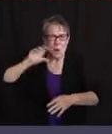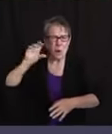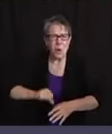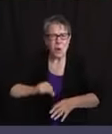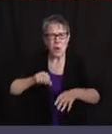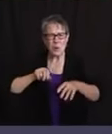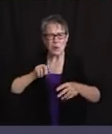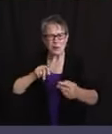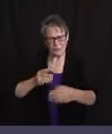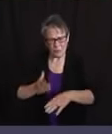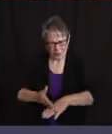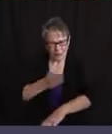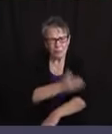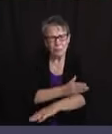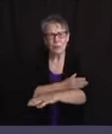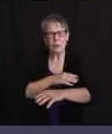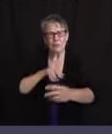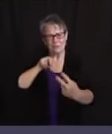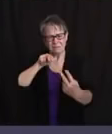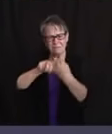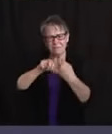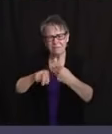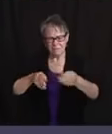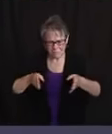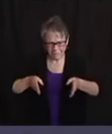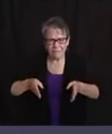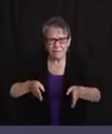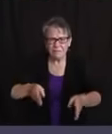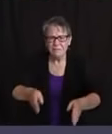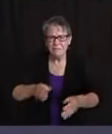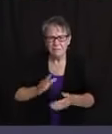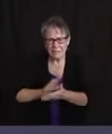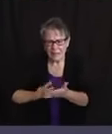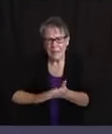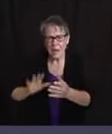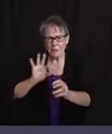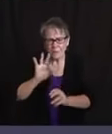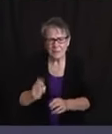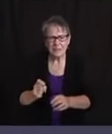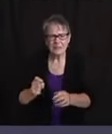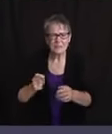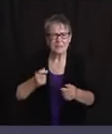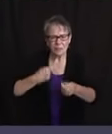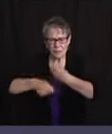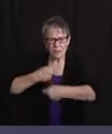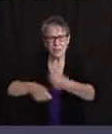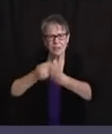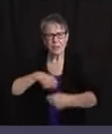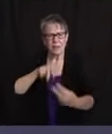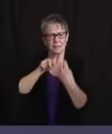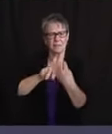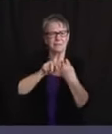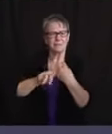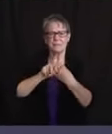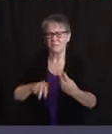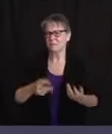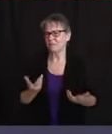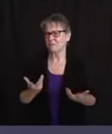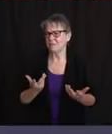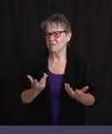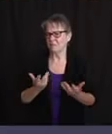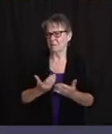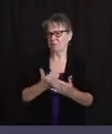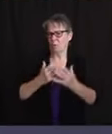be widened, whether it's the Newark Hudson. Matt, we needed you a minute ago, by the way. The Newark